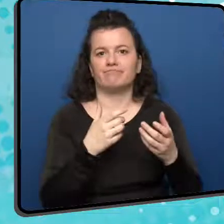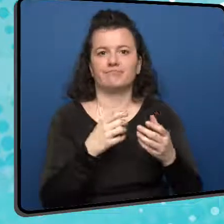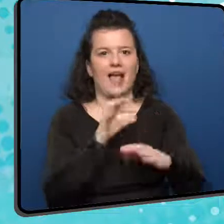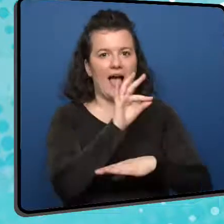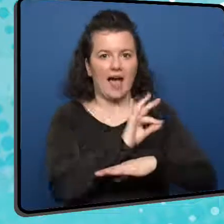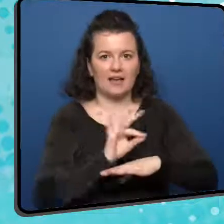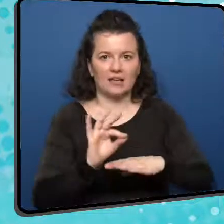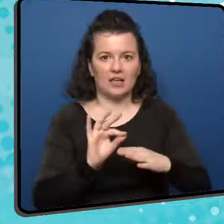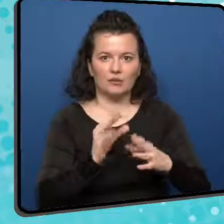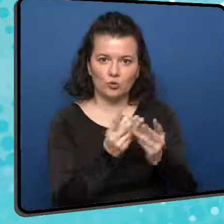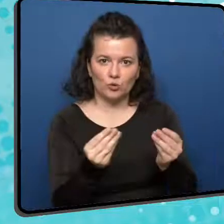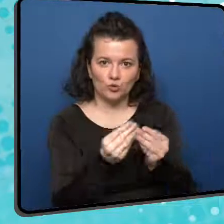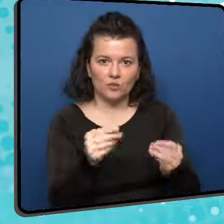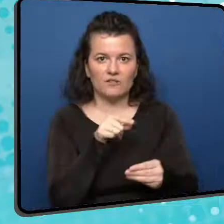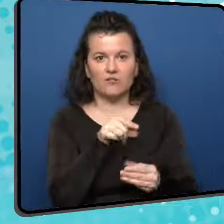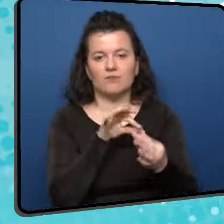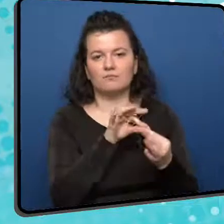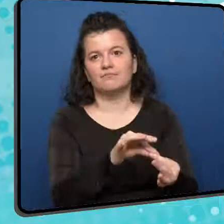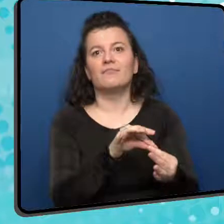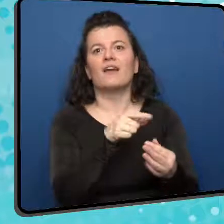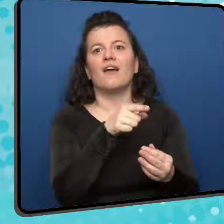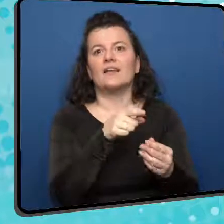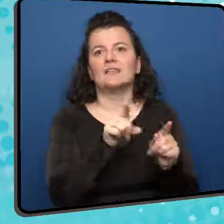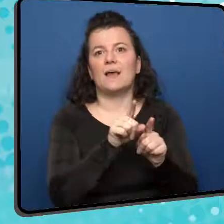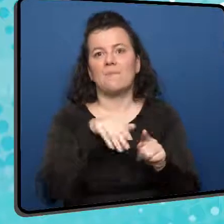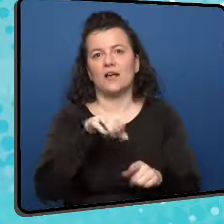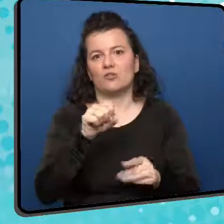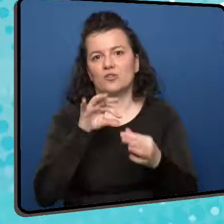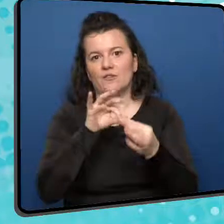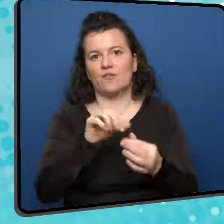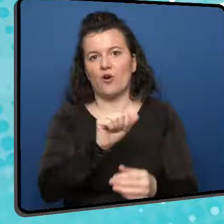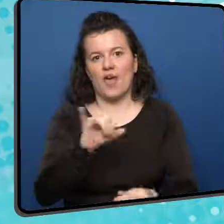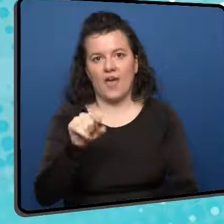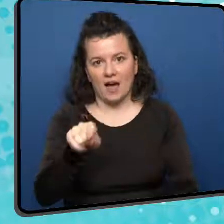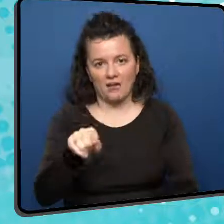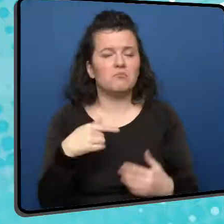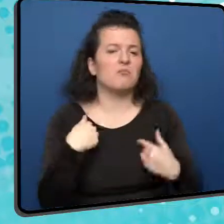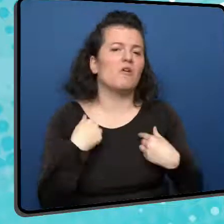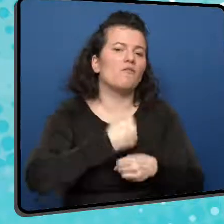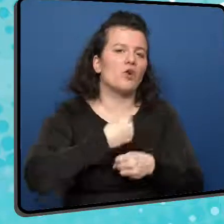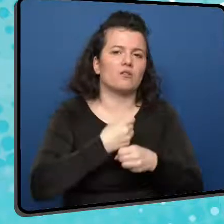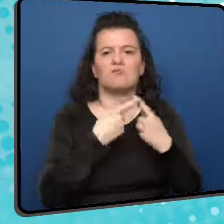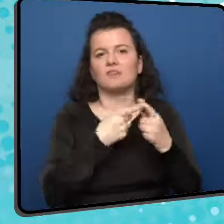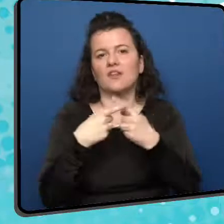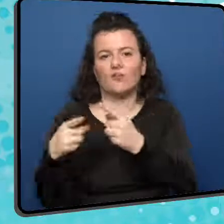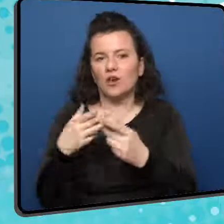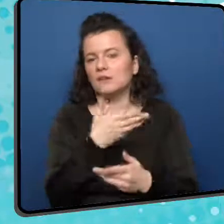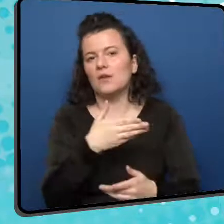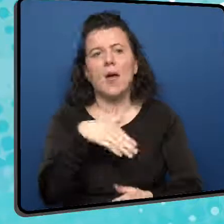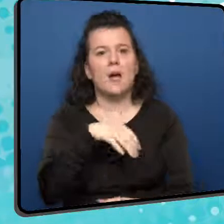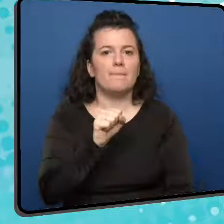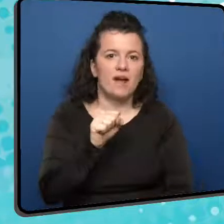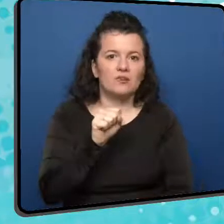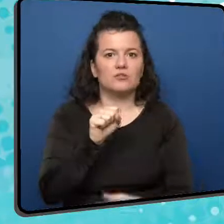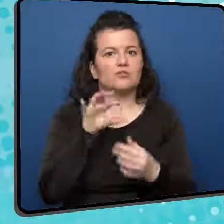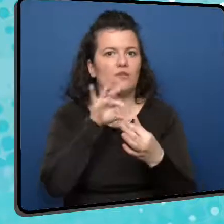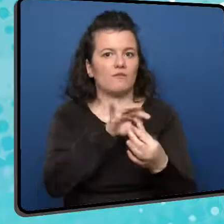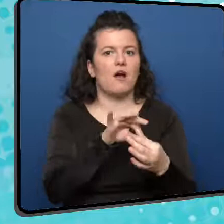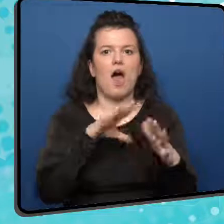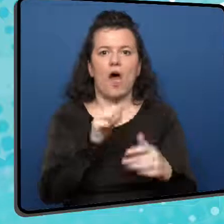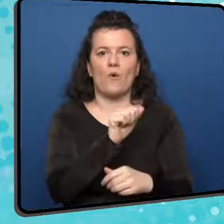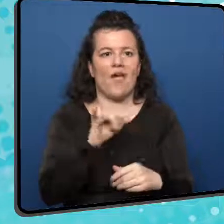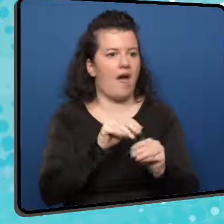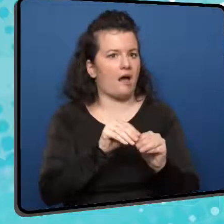for AI. So I do a lot of things with bots, applied AI, Microsoft applied AI,